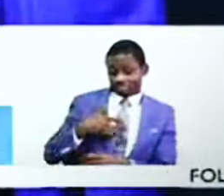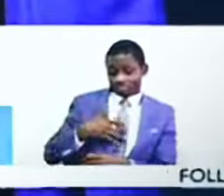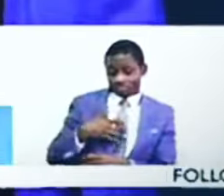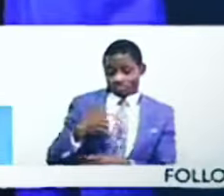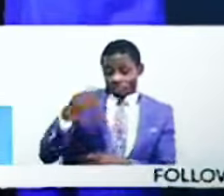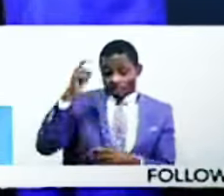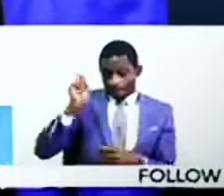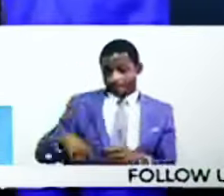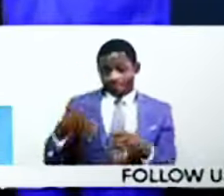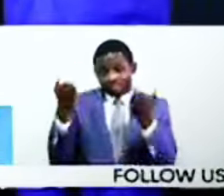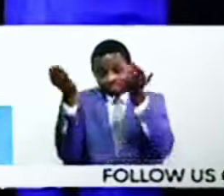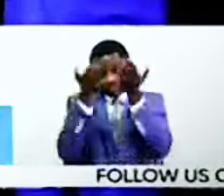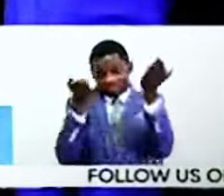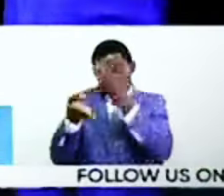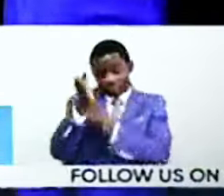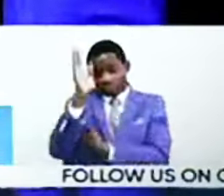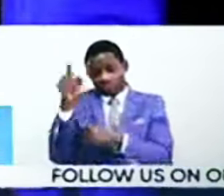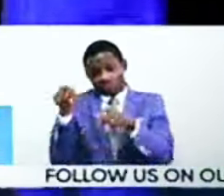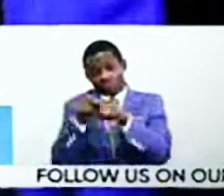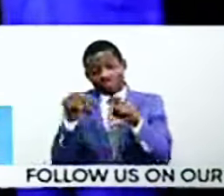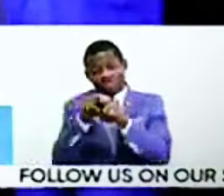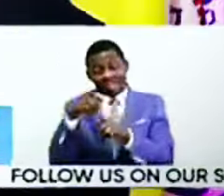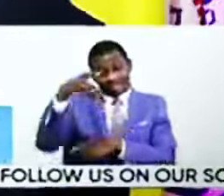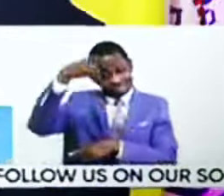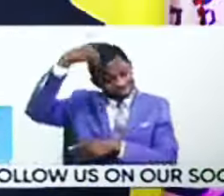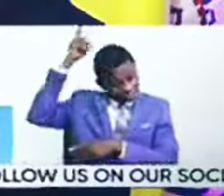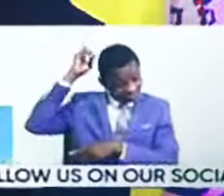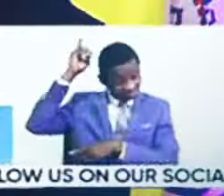God. Like the Daniels.